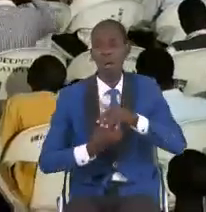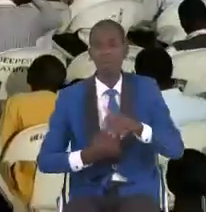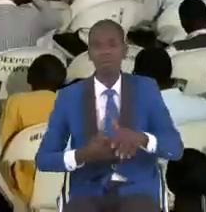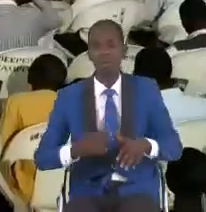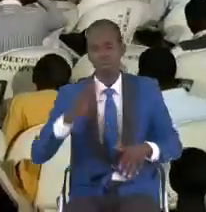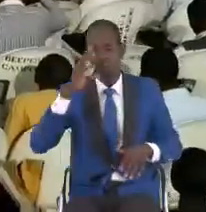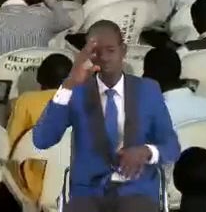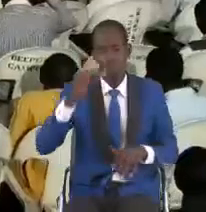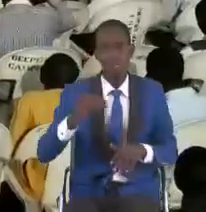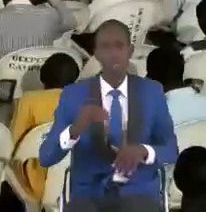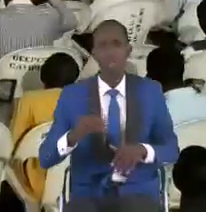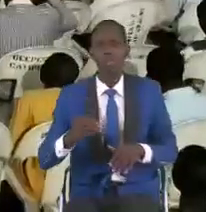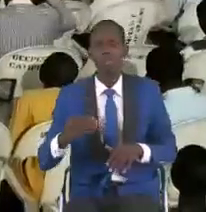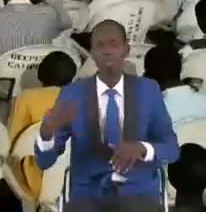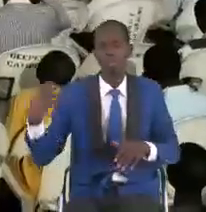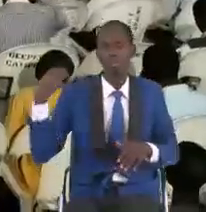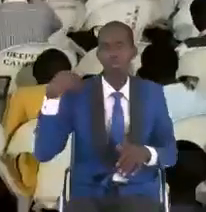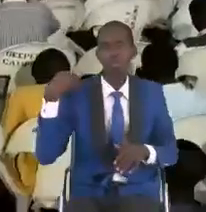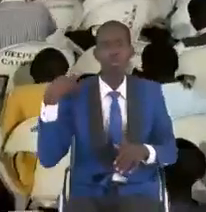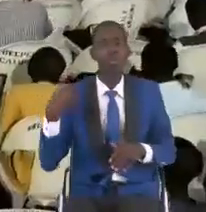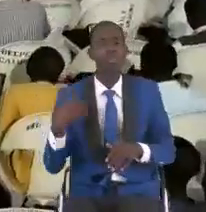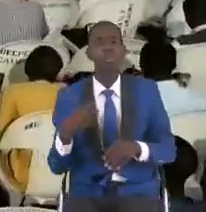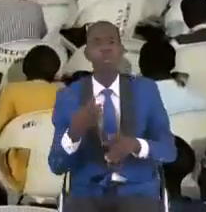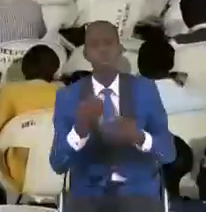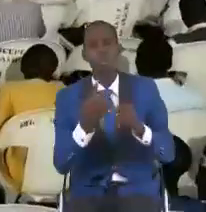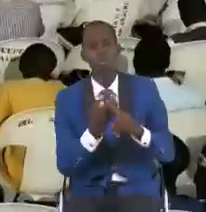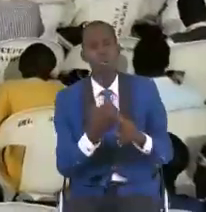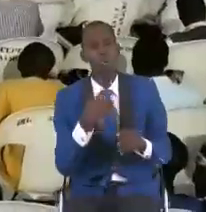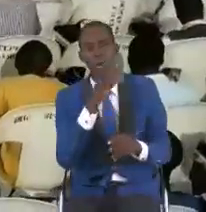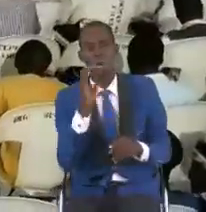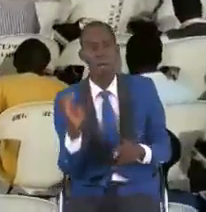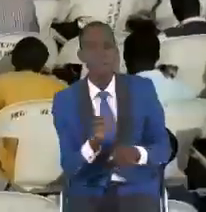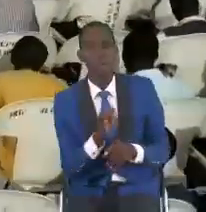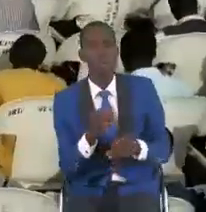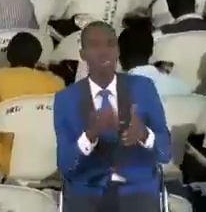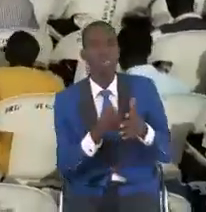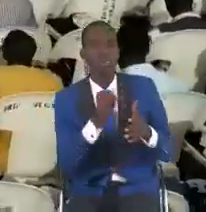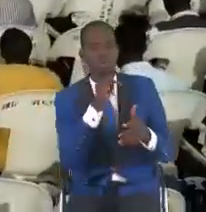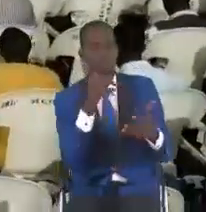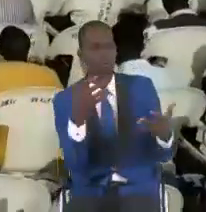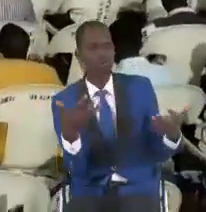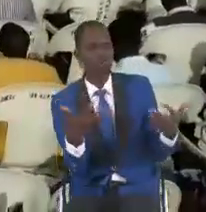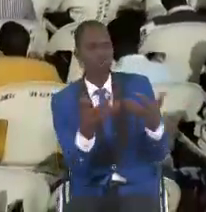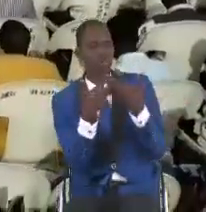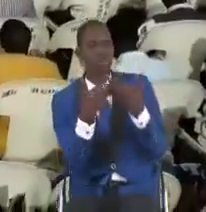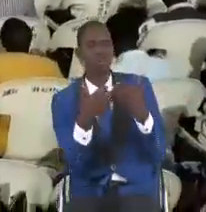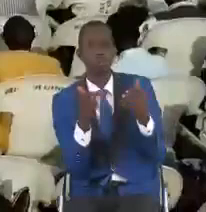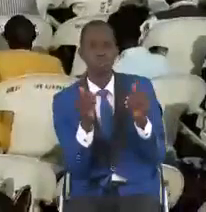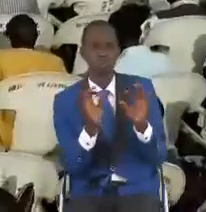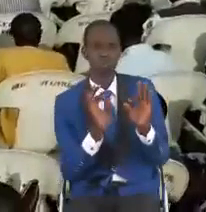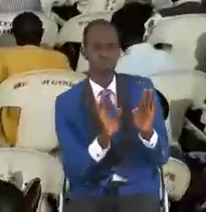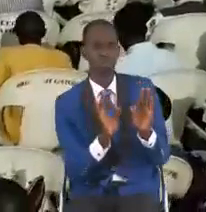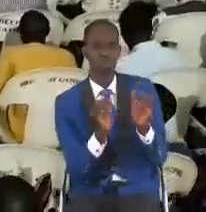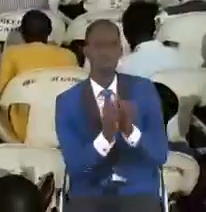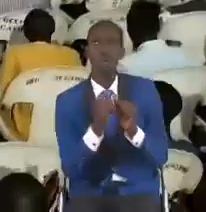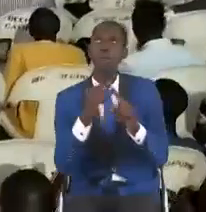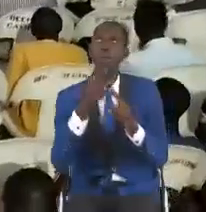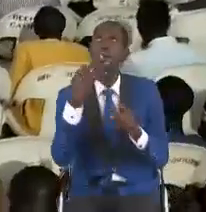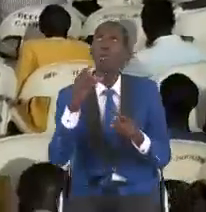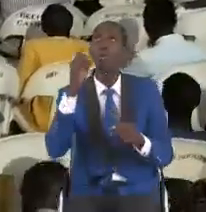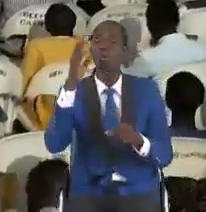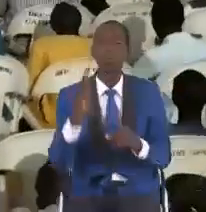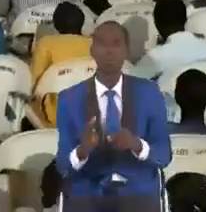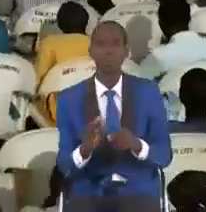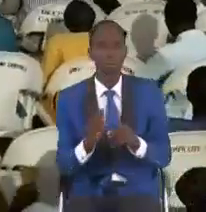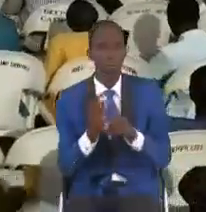But what's coming from him, from her, is not according to the revelation of the word of God.